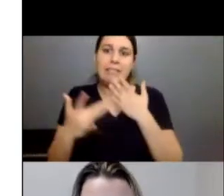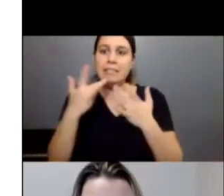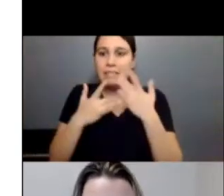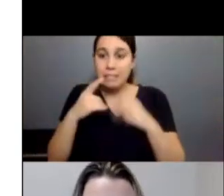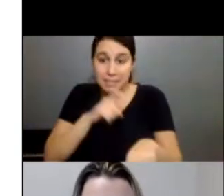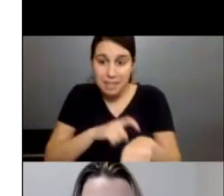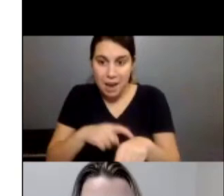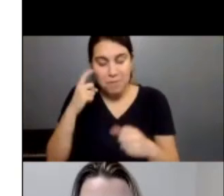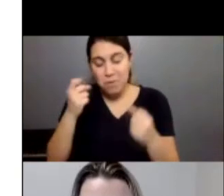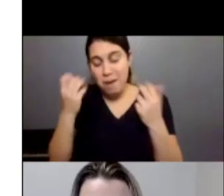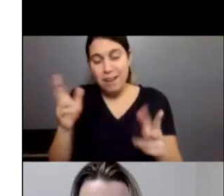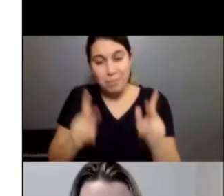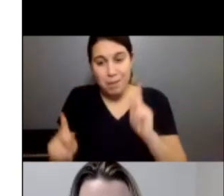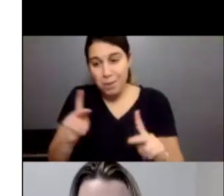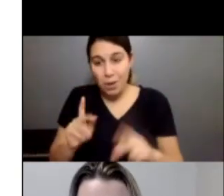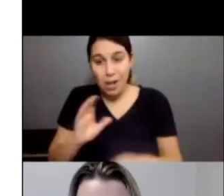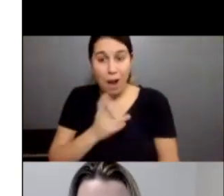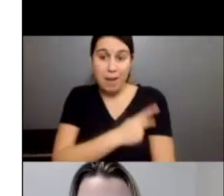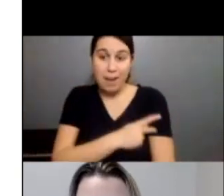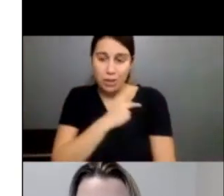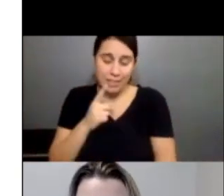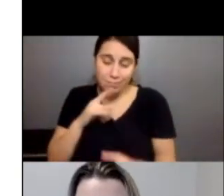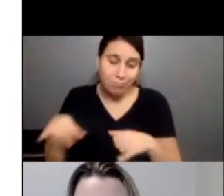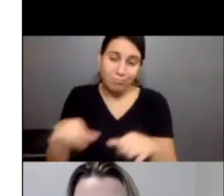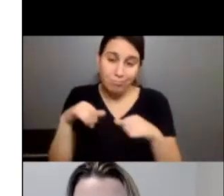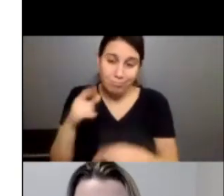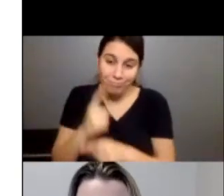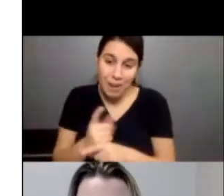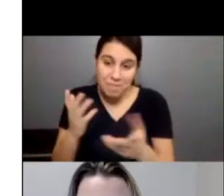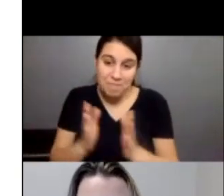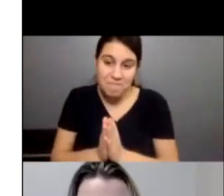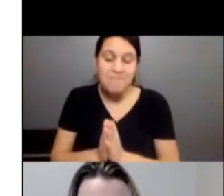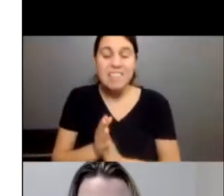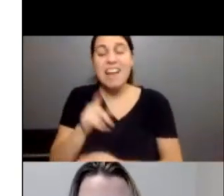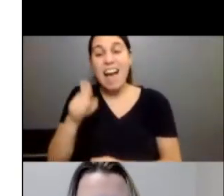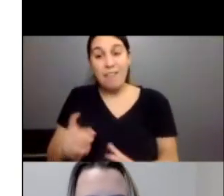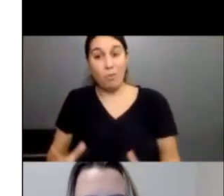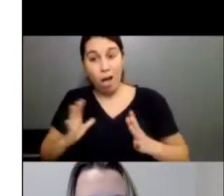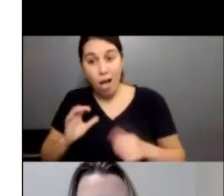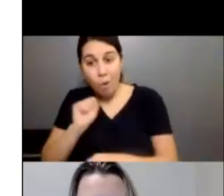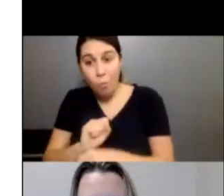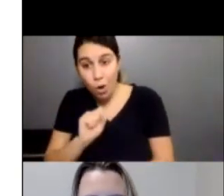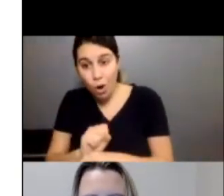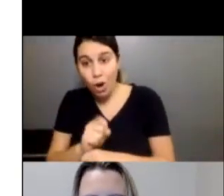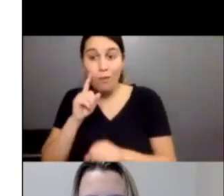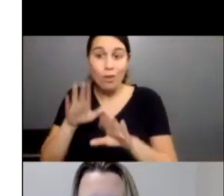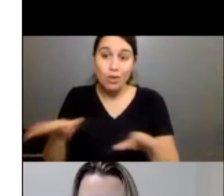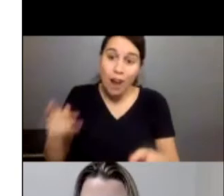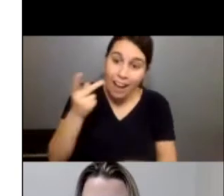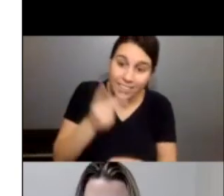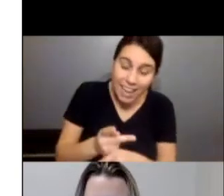by for many people. Our patients at GOG are no exception. They already need to take time off of work or need to find childcare to